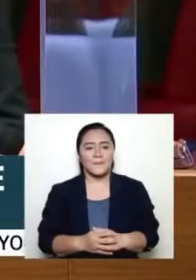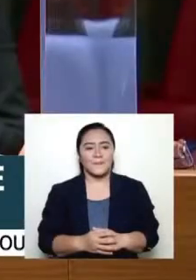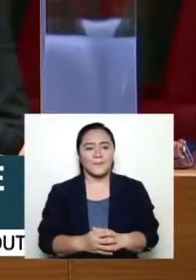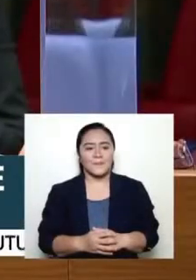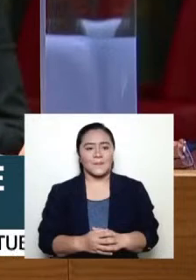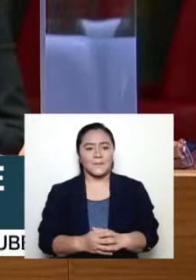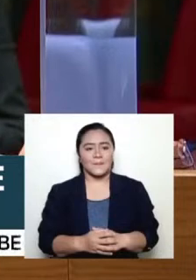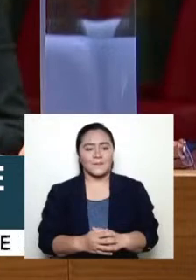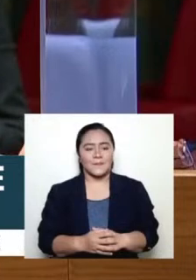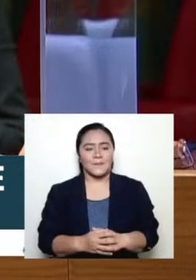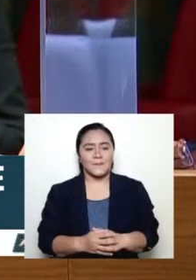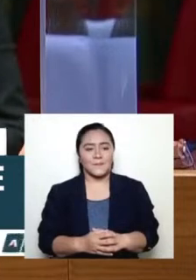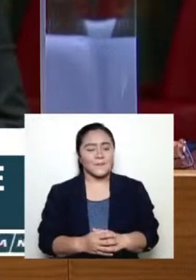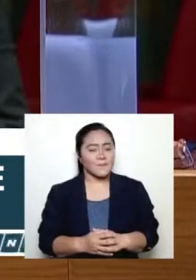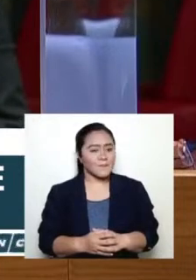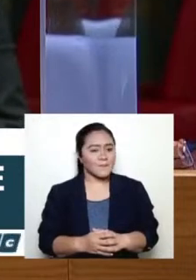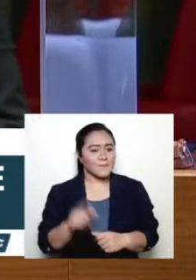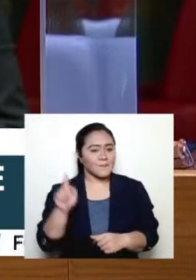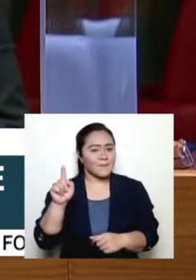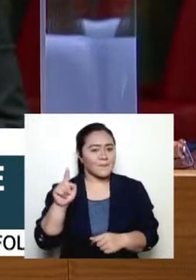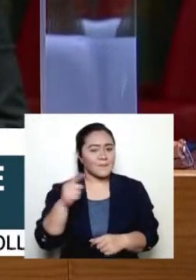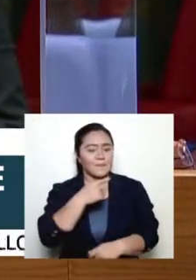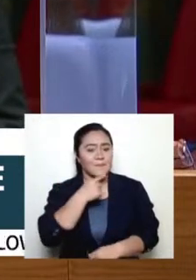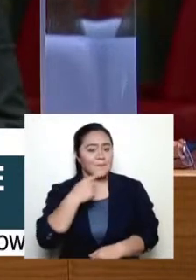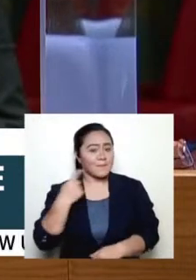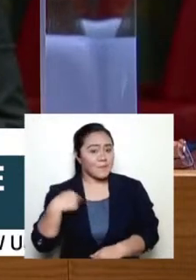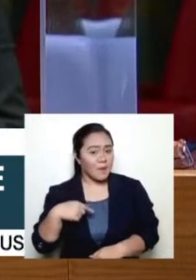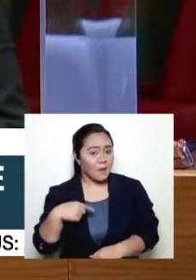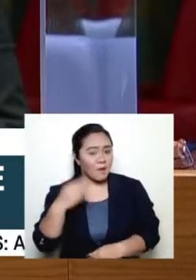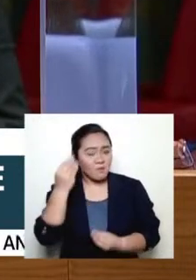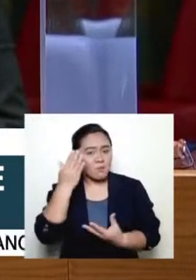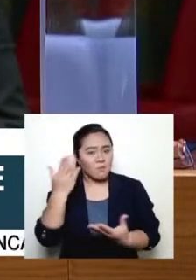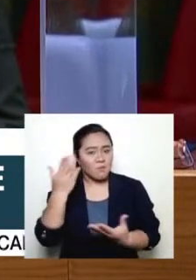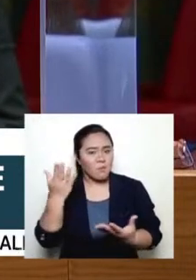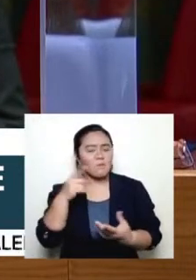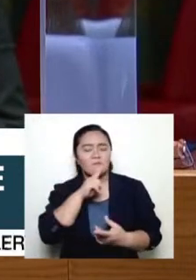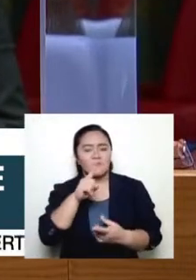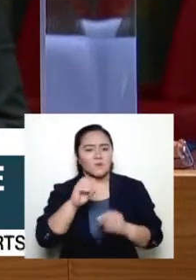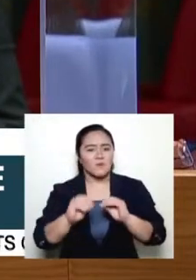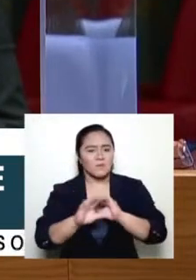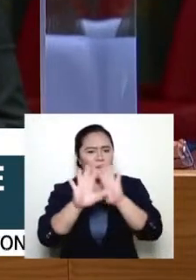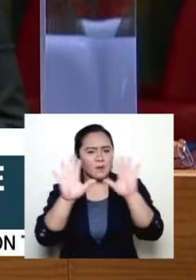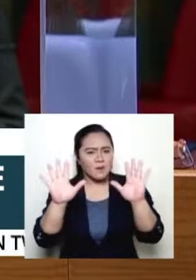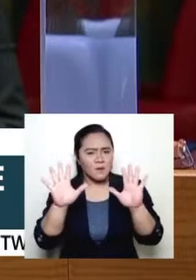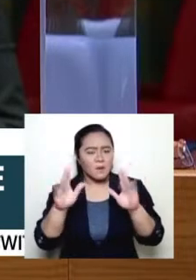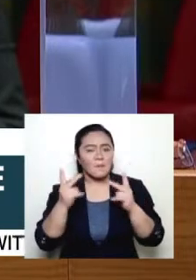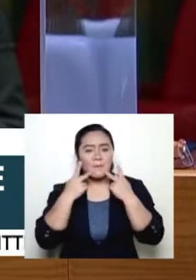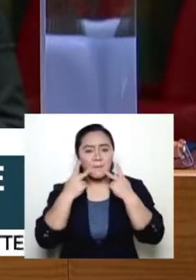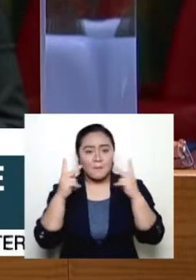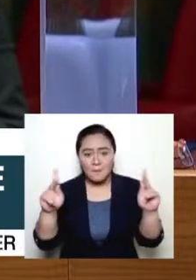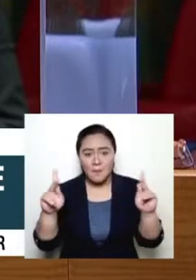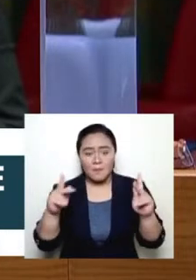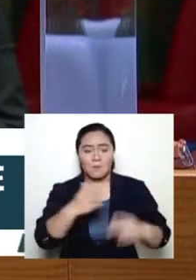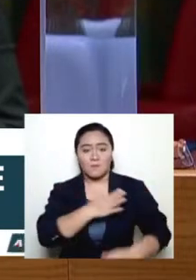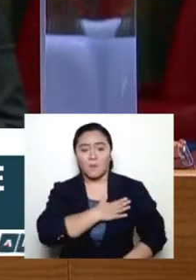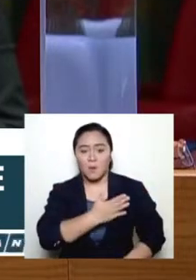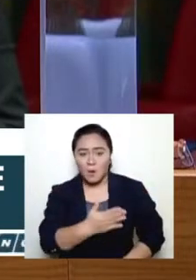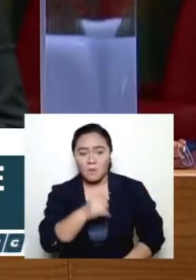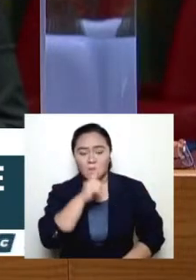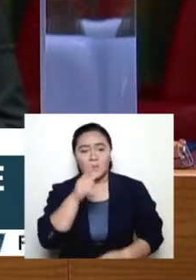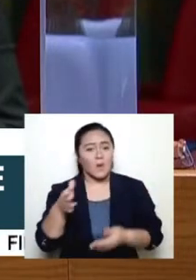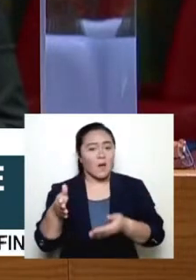We need Russia's firm, clear, public, and unequivocal commitment to allow